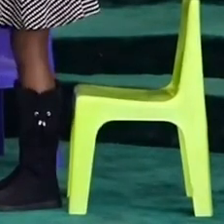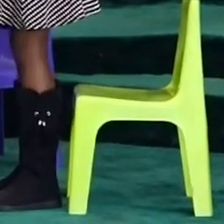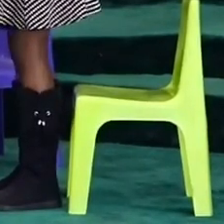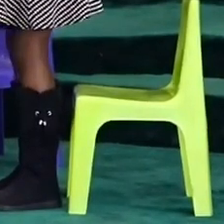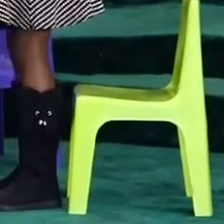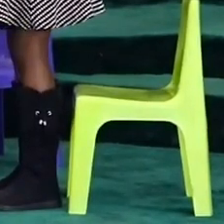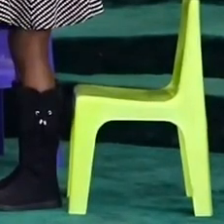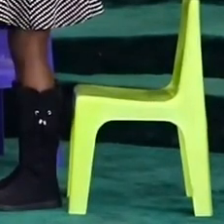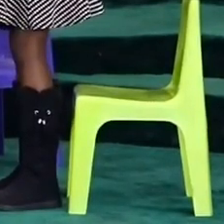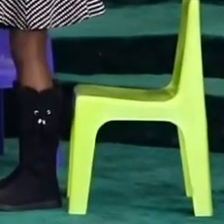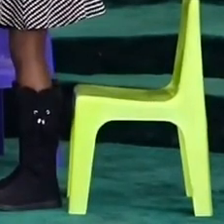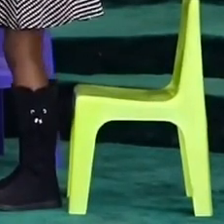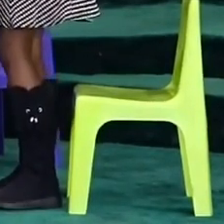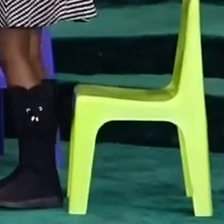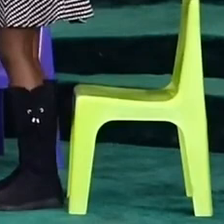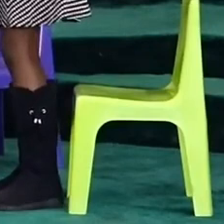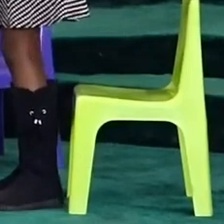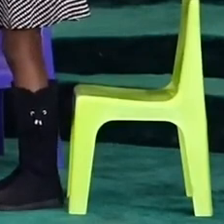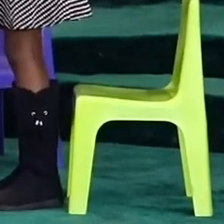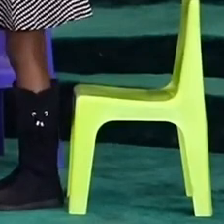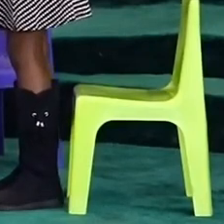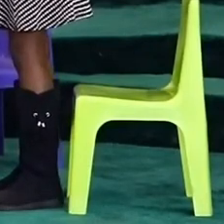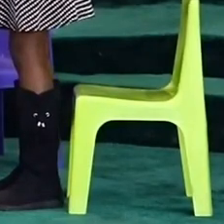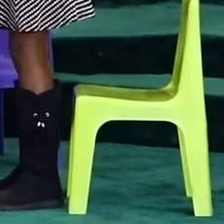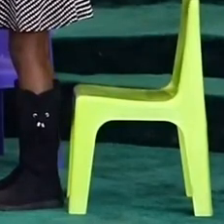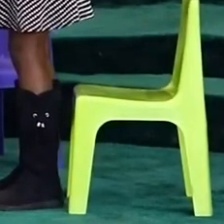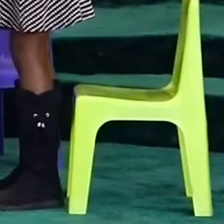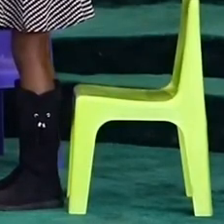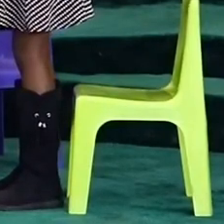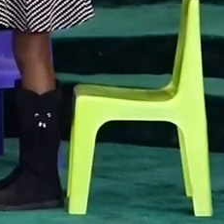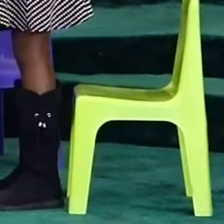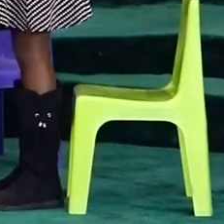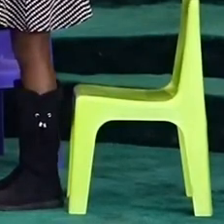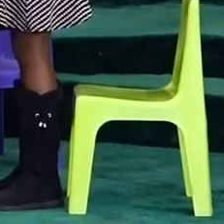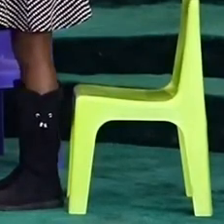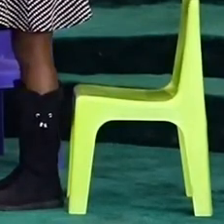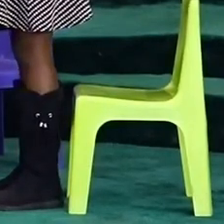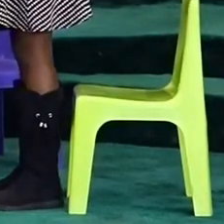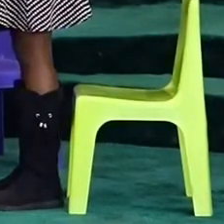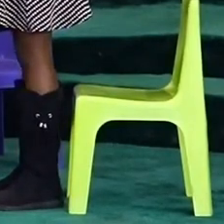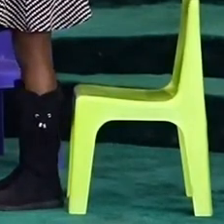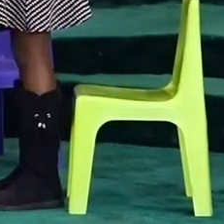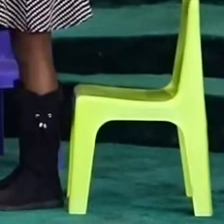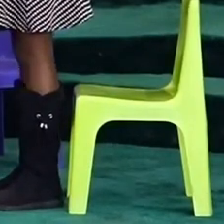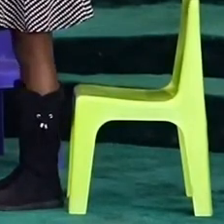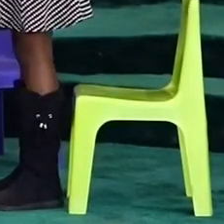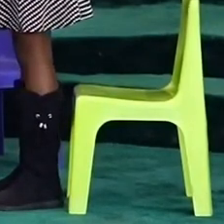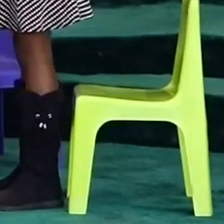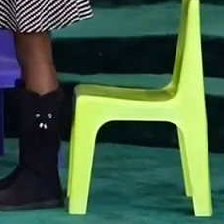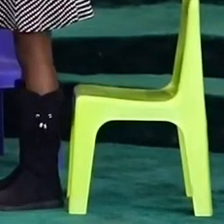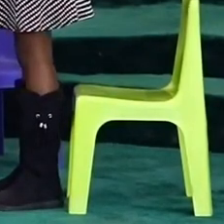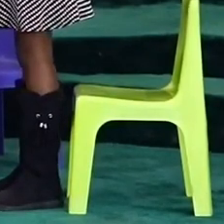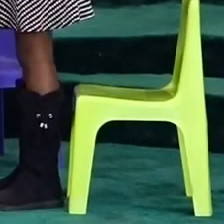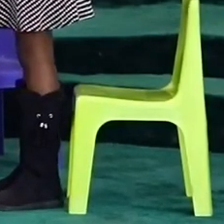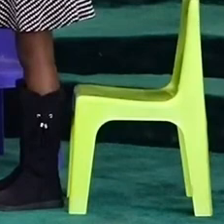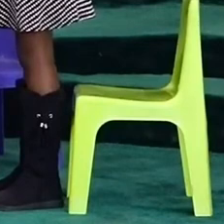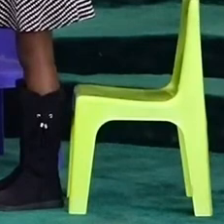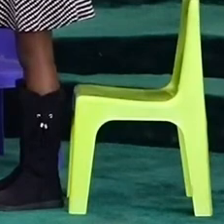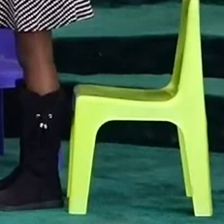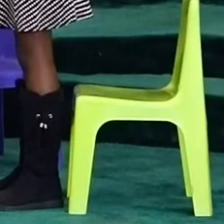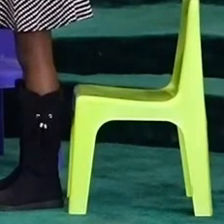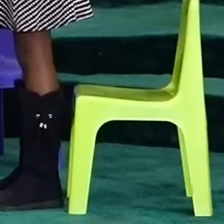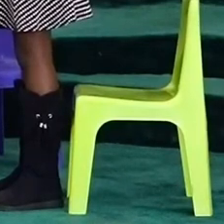Alexander, and Lucinda Owiti. All of us are from Primary B class. But before we begin, Mitch, can you please pray for